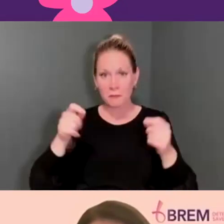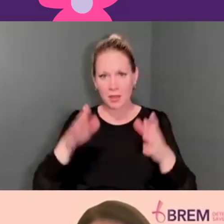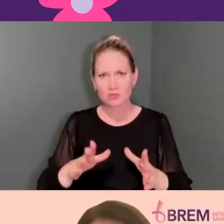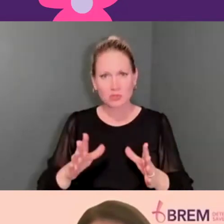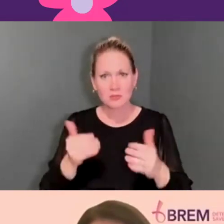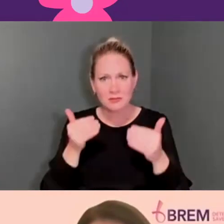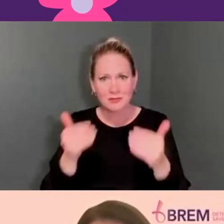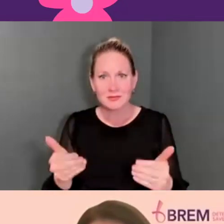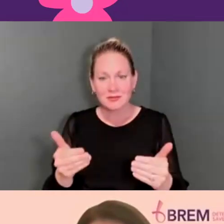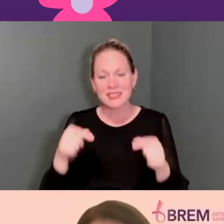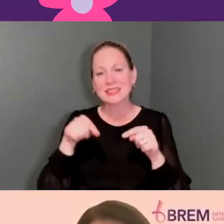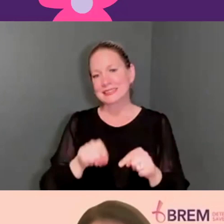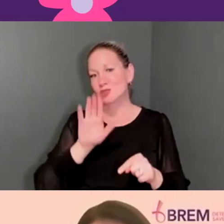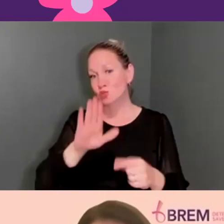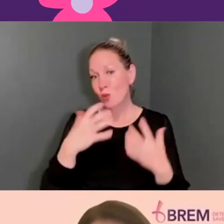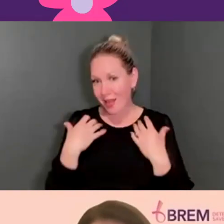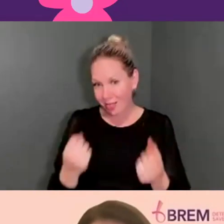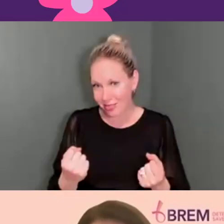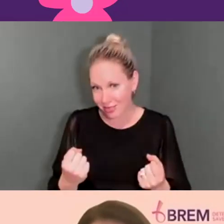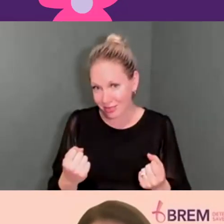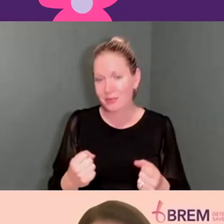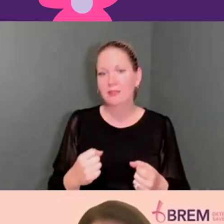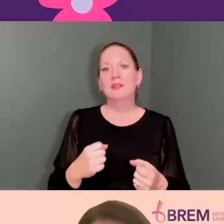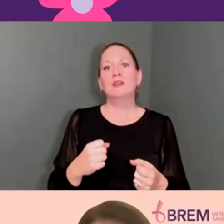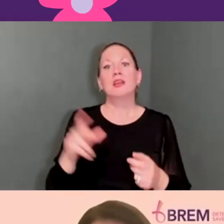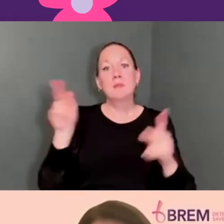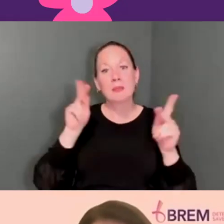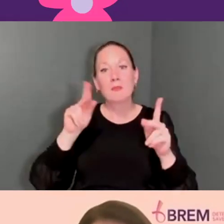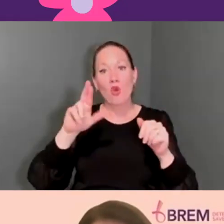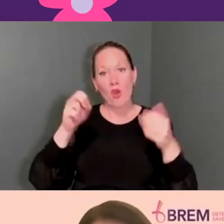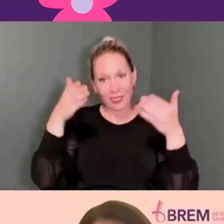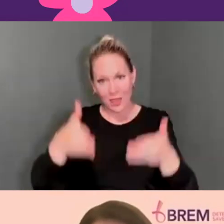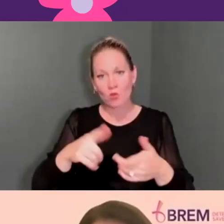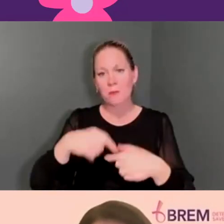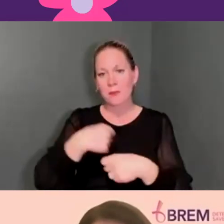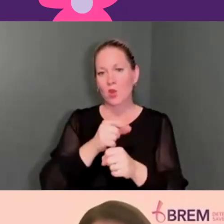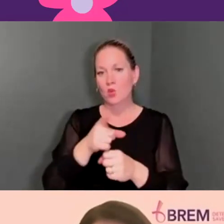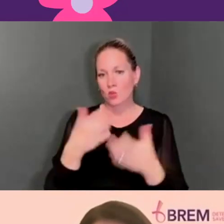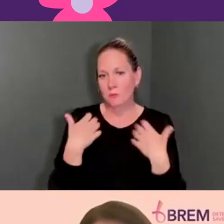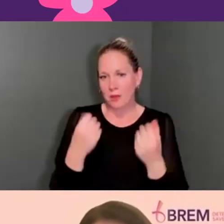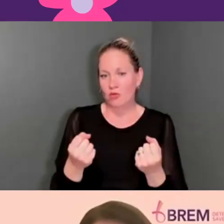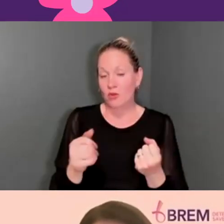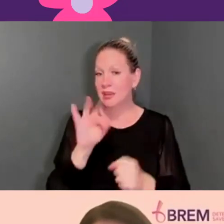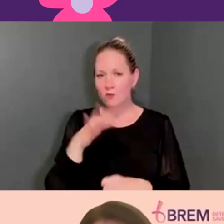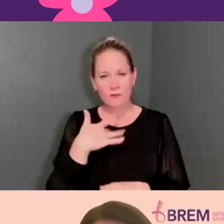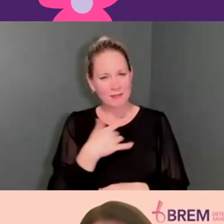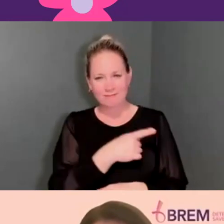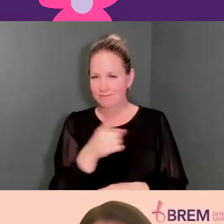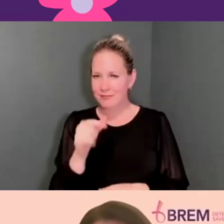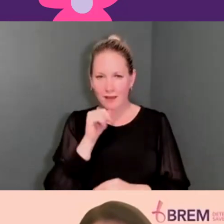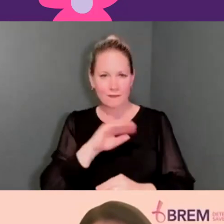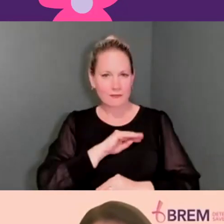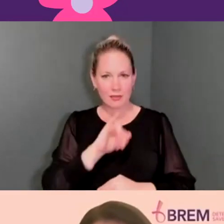health and these are people who are there to make you better. And if you don't feel like they're fulfilling that